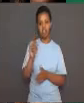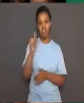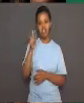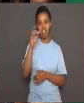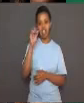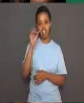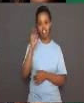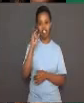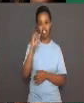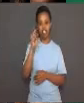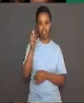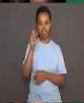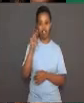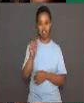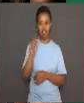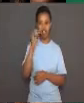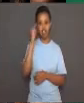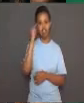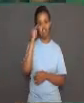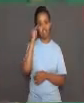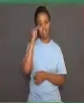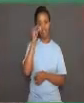Indian, Mediterranean.